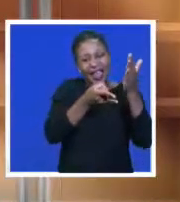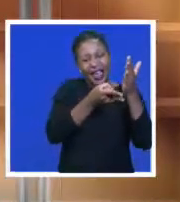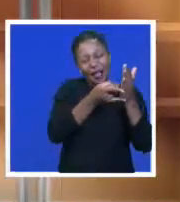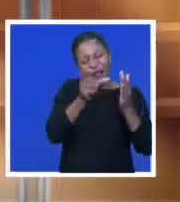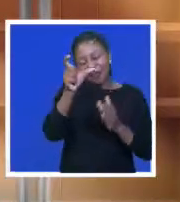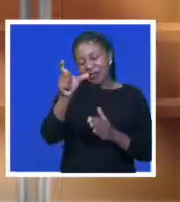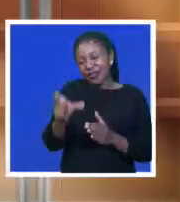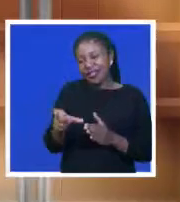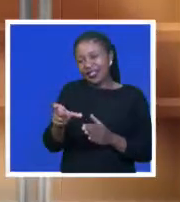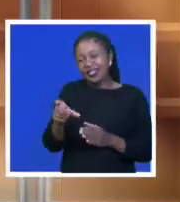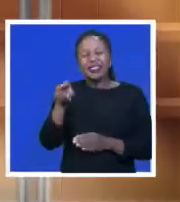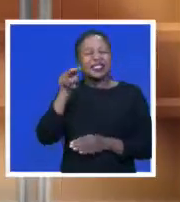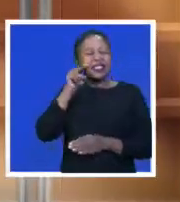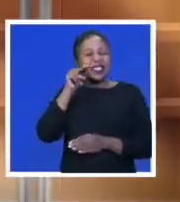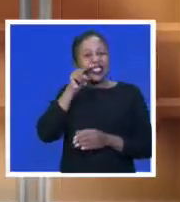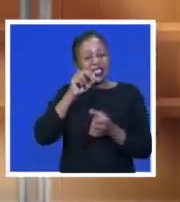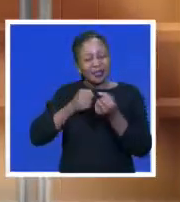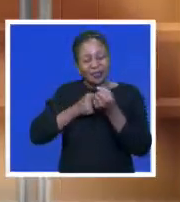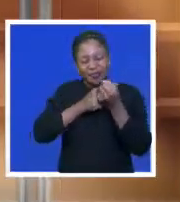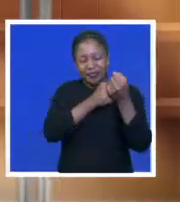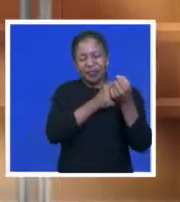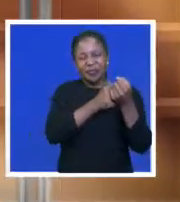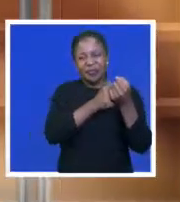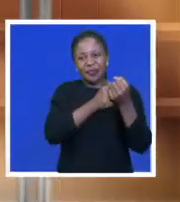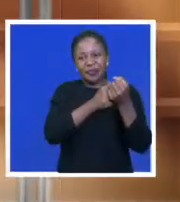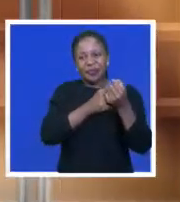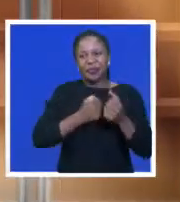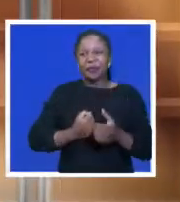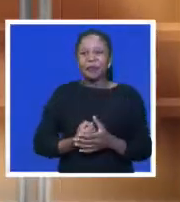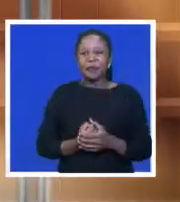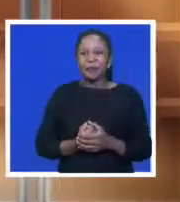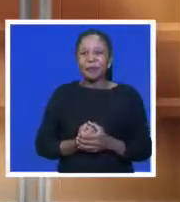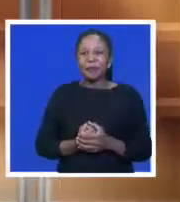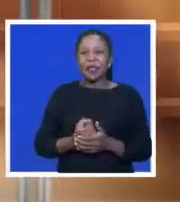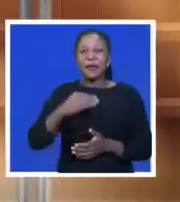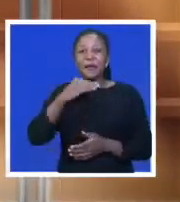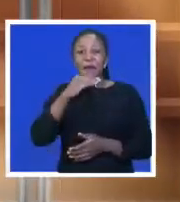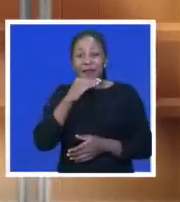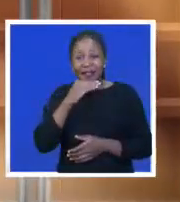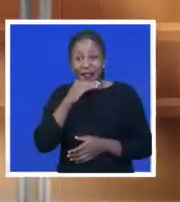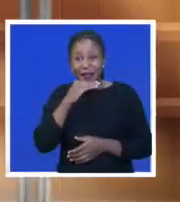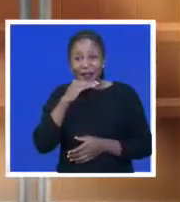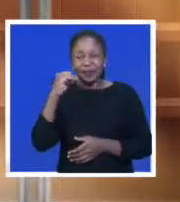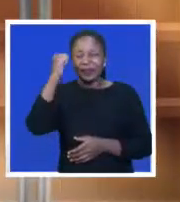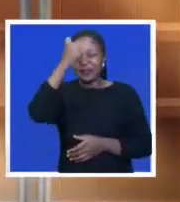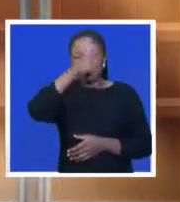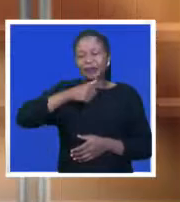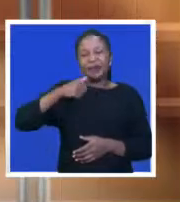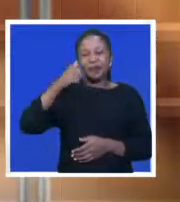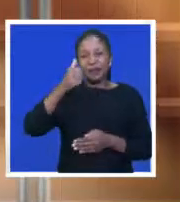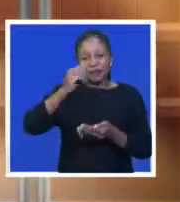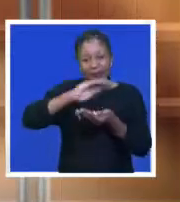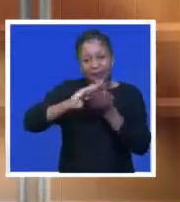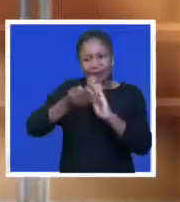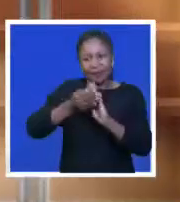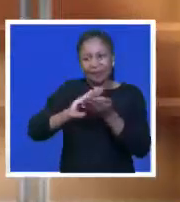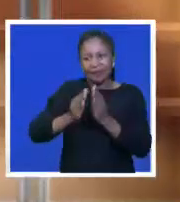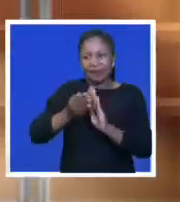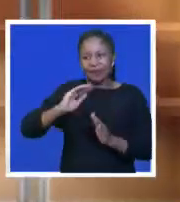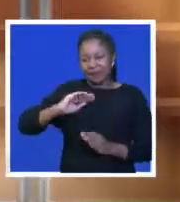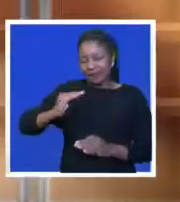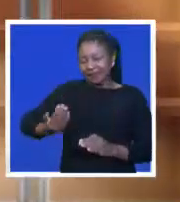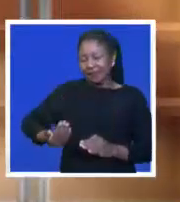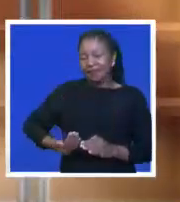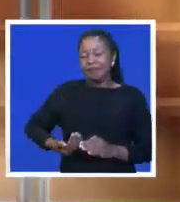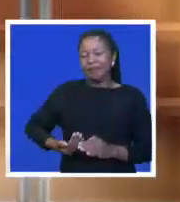helper. The reason why God created Eve was because it was not good for Adam